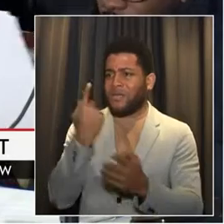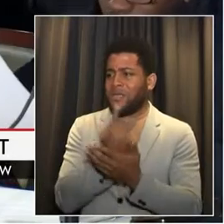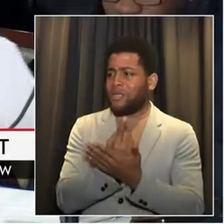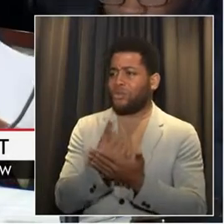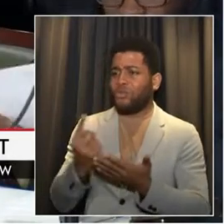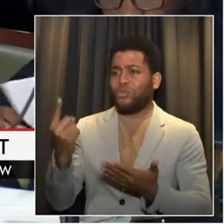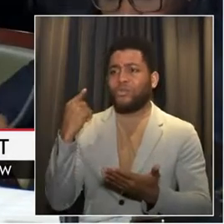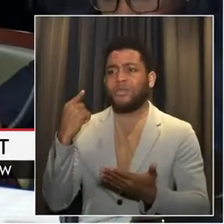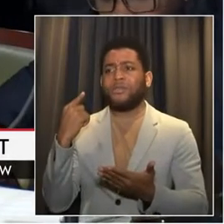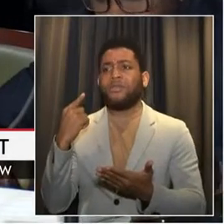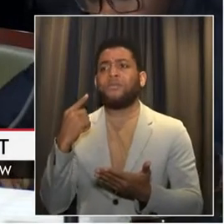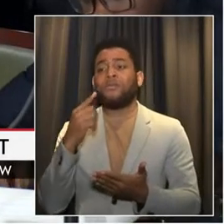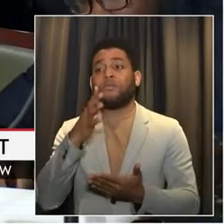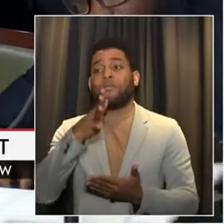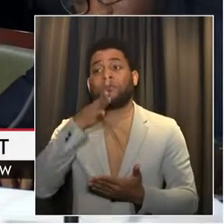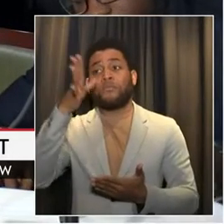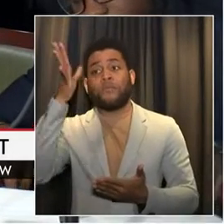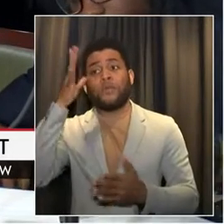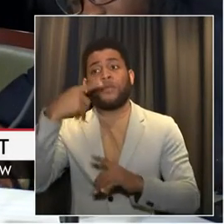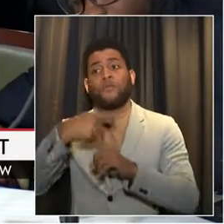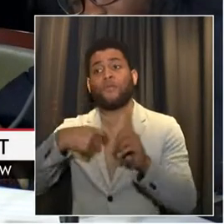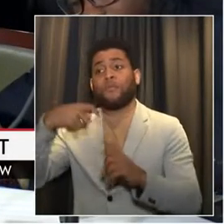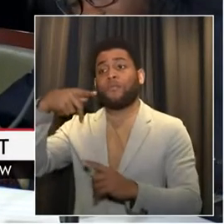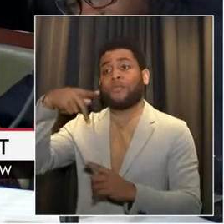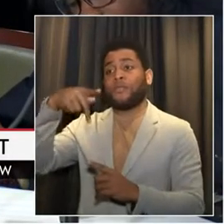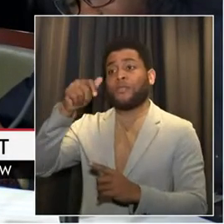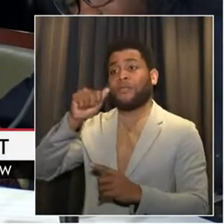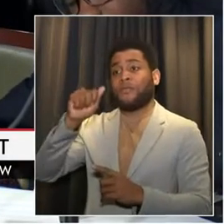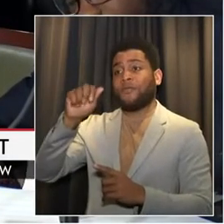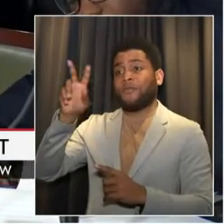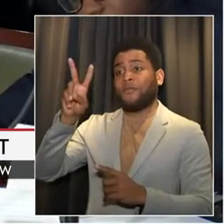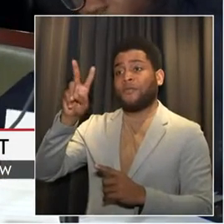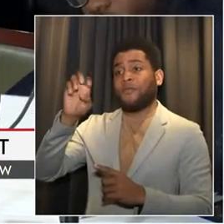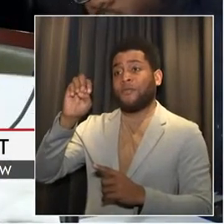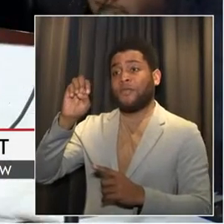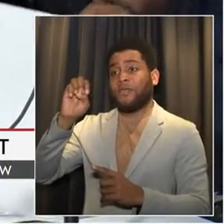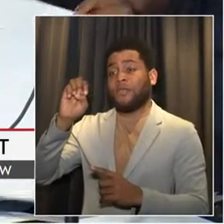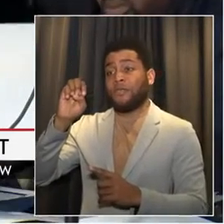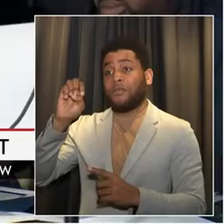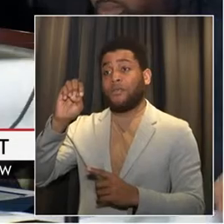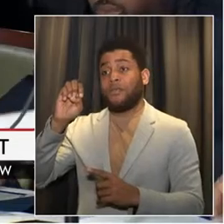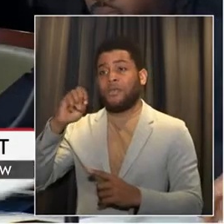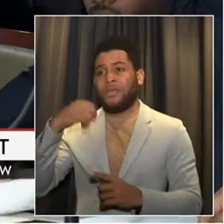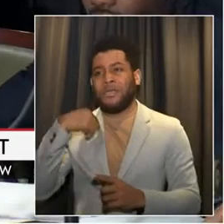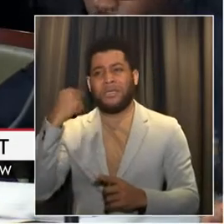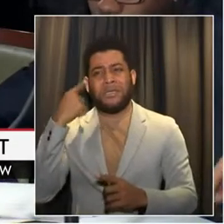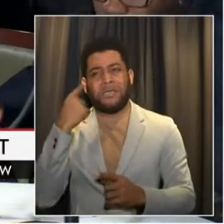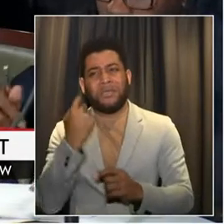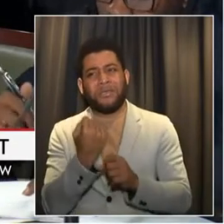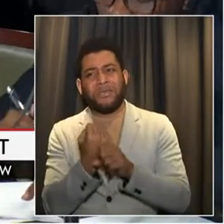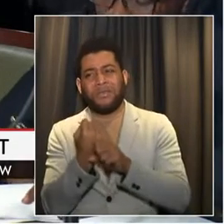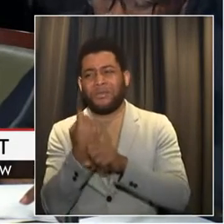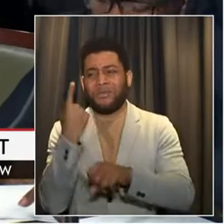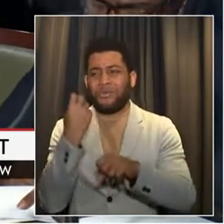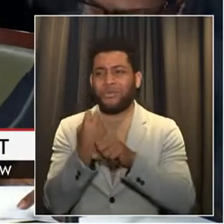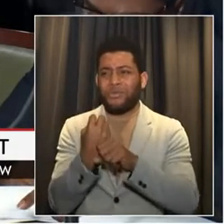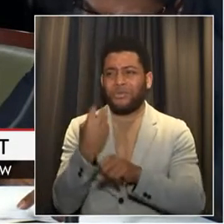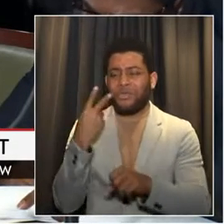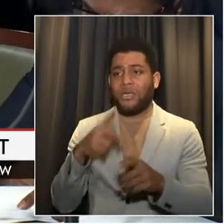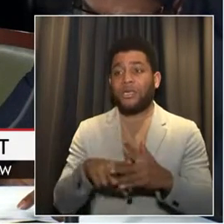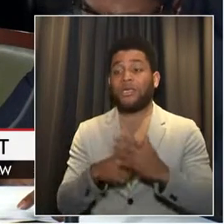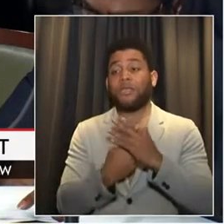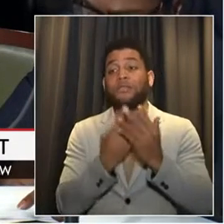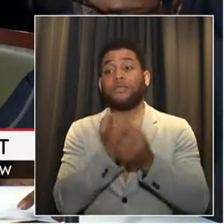thing that came up. I know that, I guess, a year or two ago, we sort of launched the safe passage workers